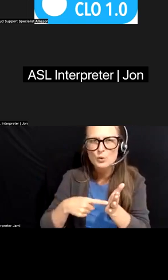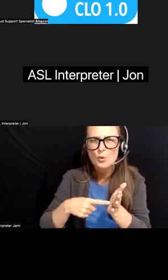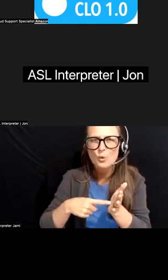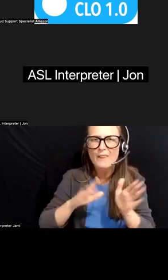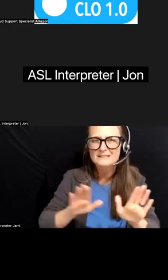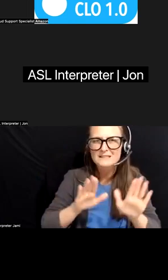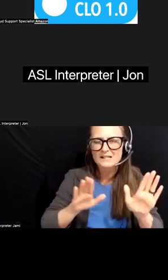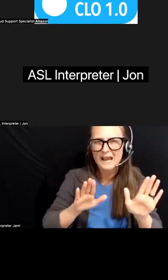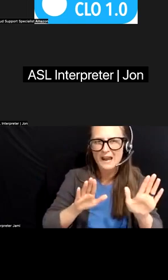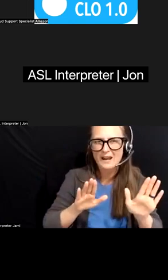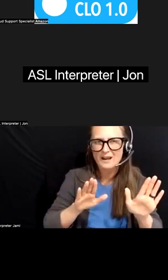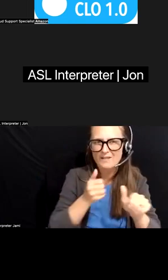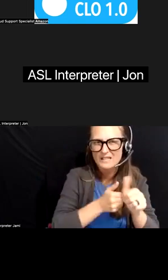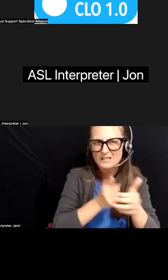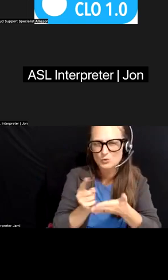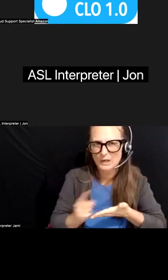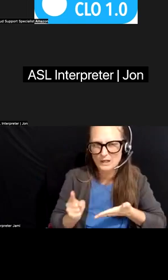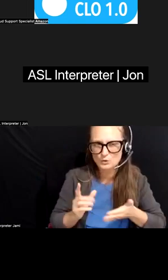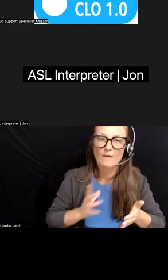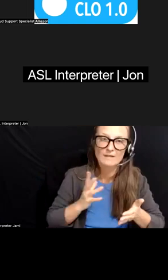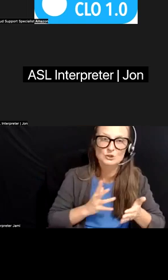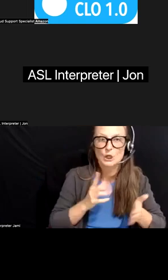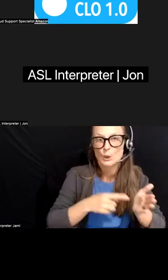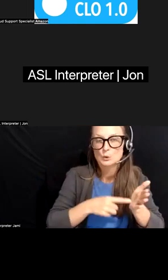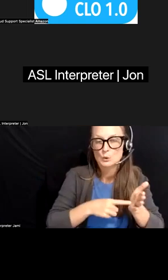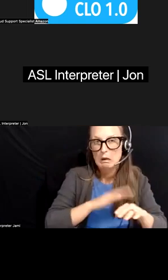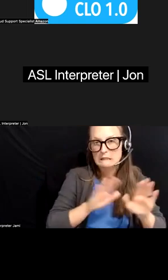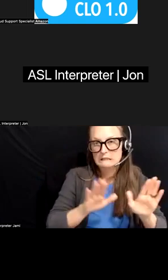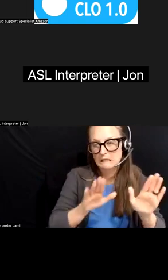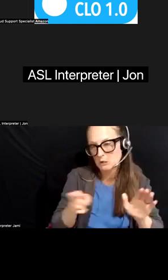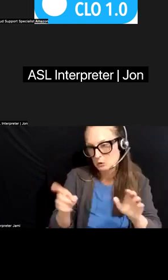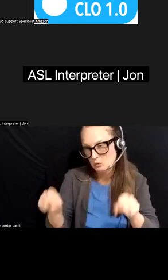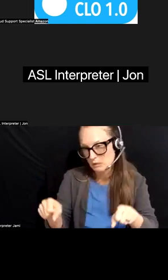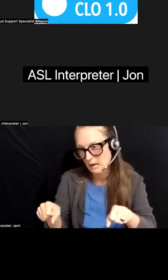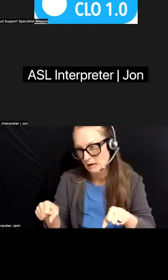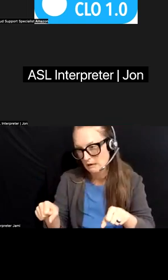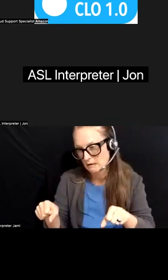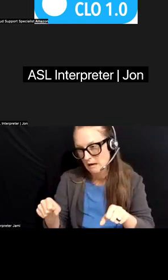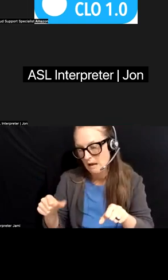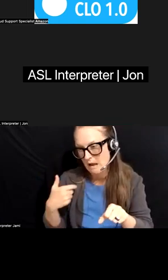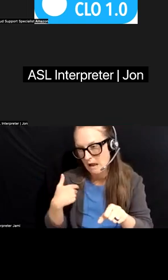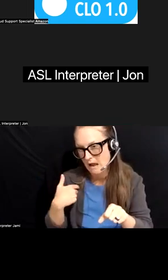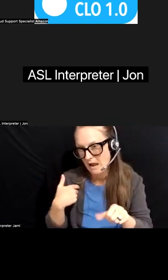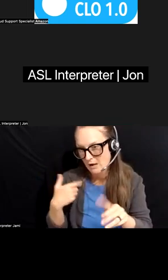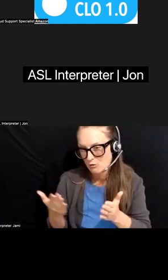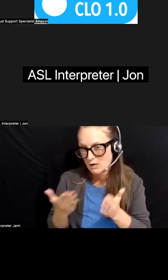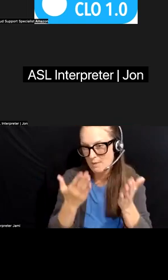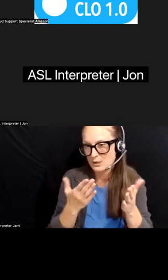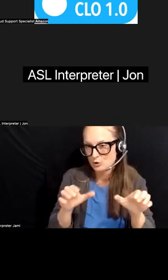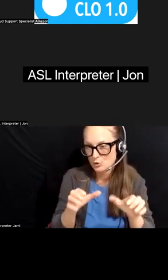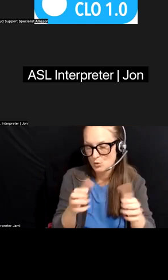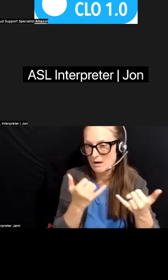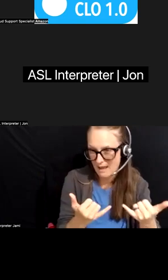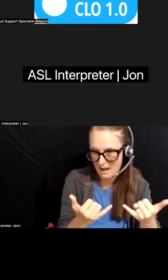week. So officially they're due on Sunday, so you can do it, but I highly recommend you do it now. And any questions you